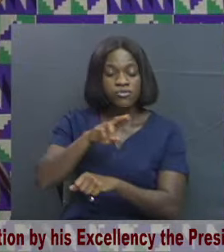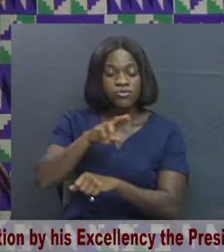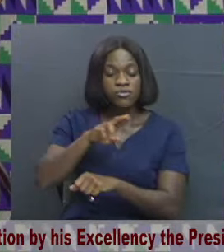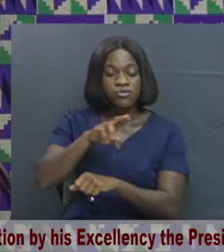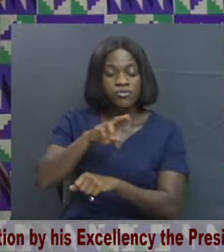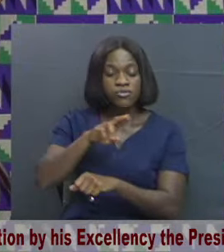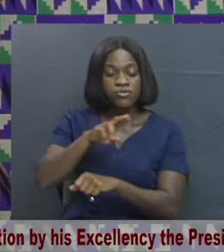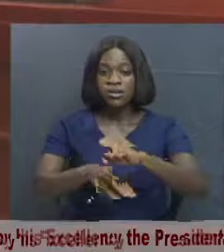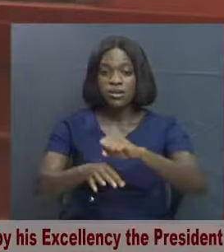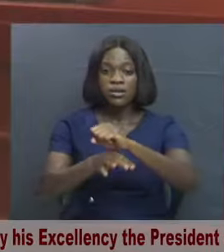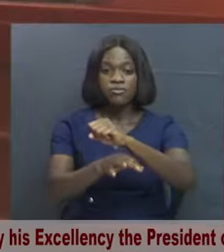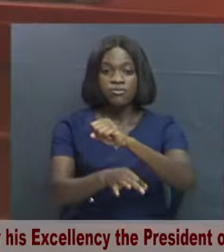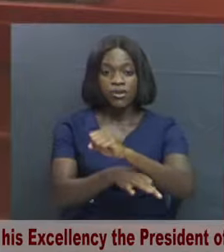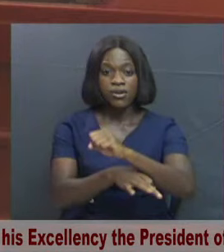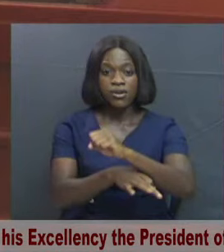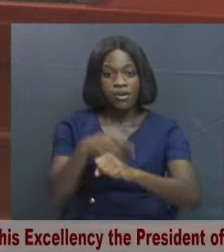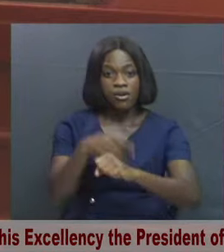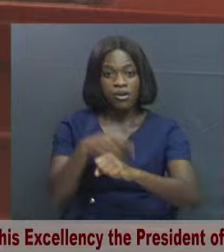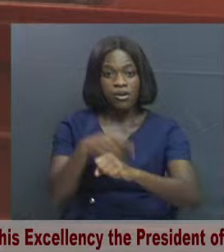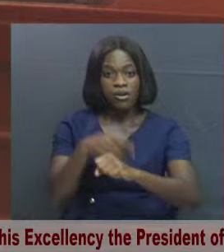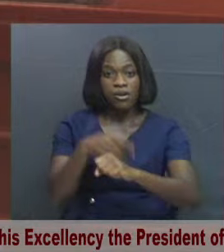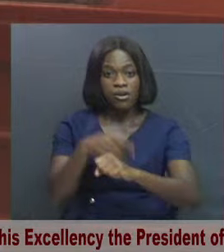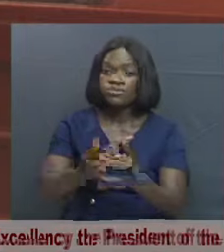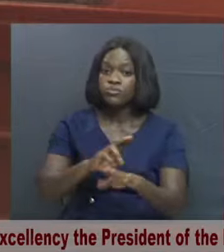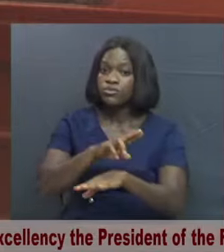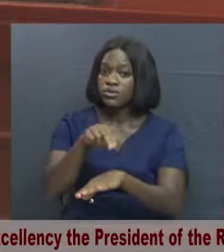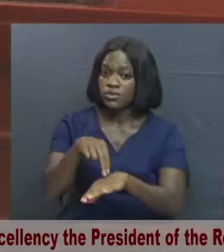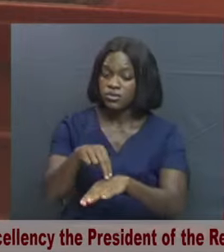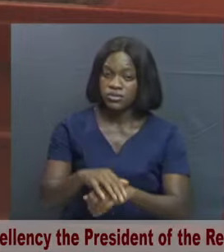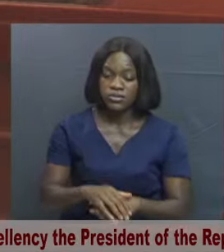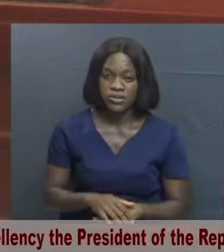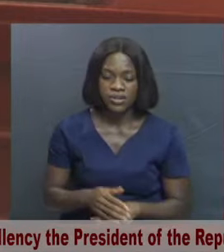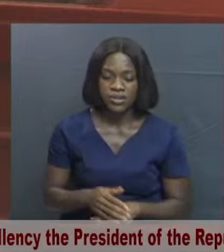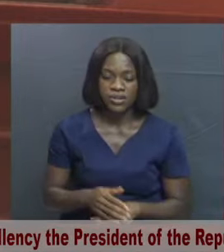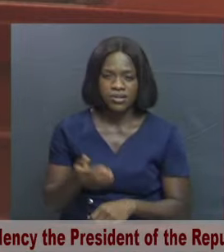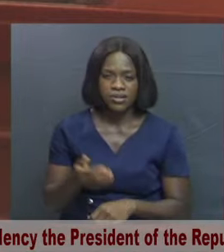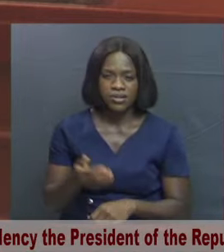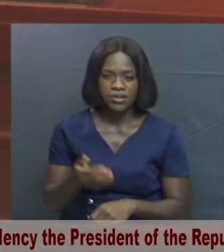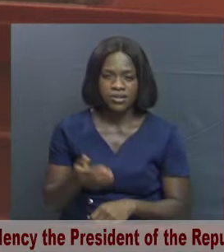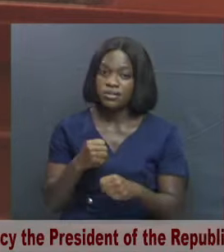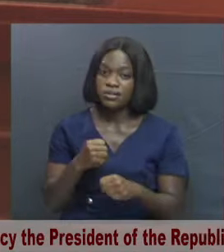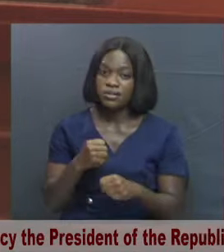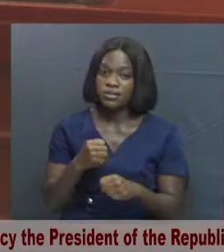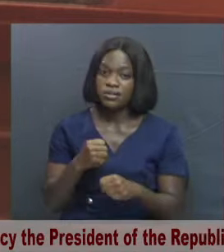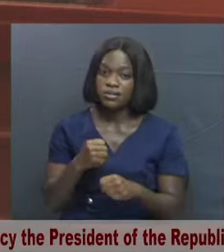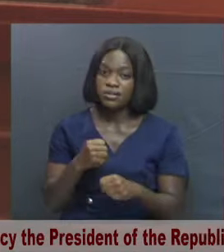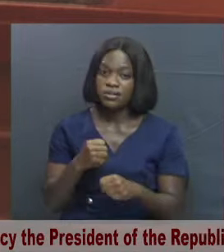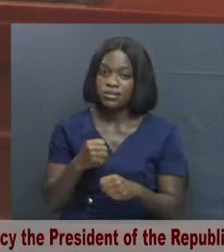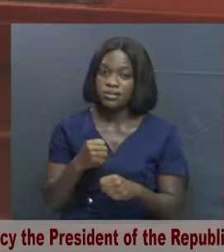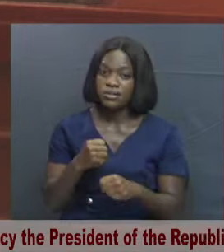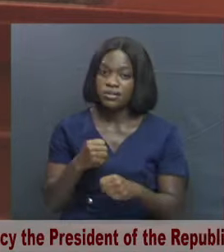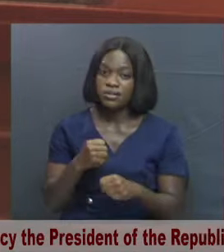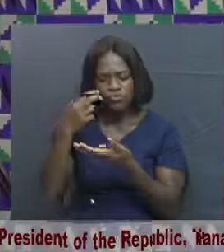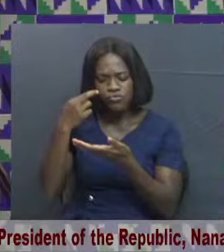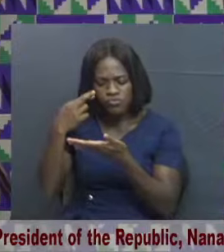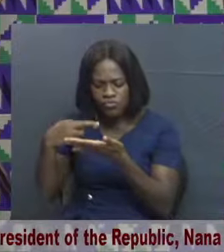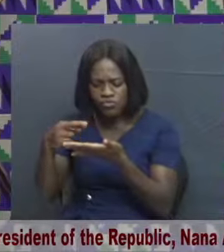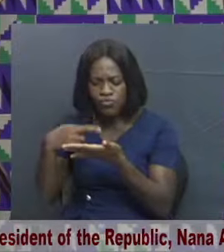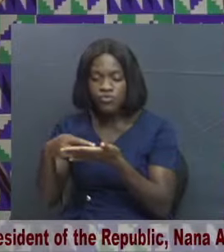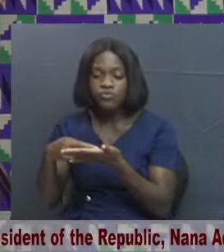the foundation for building a prosperous Nation last year government reviewed the planting